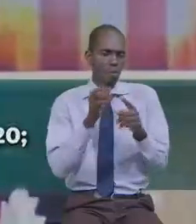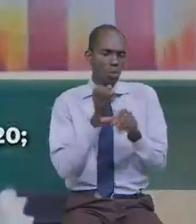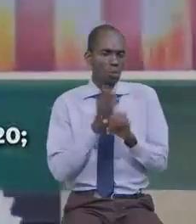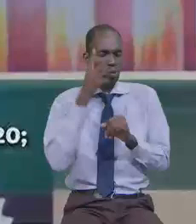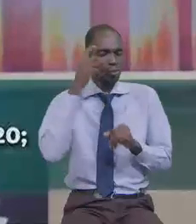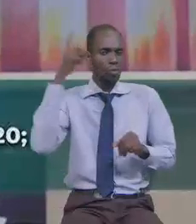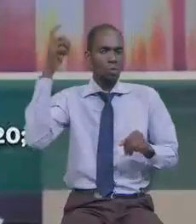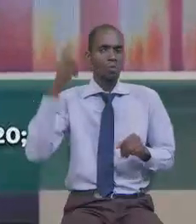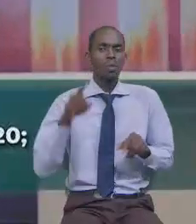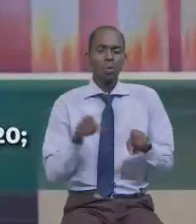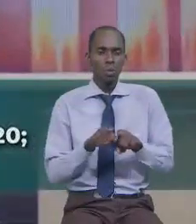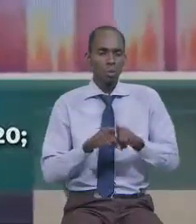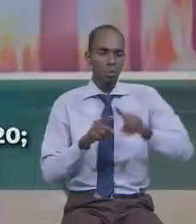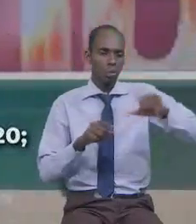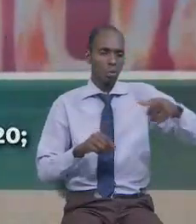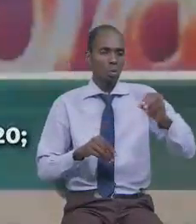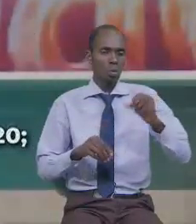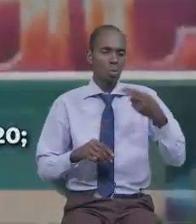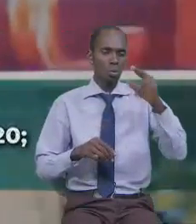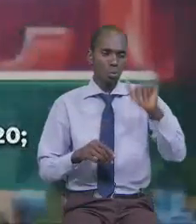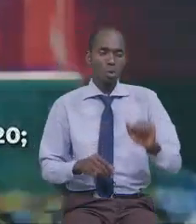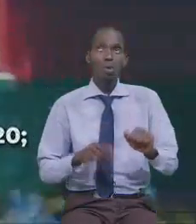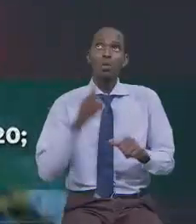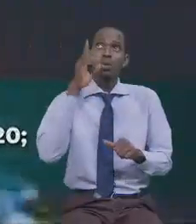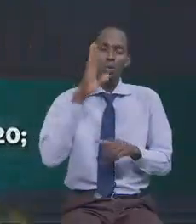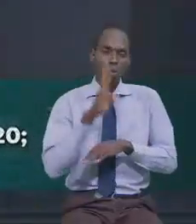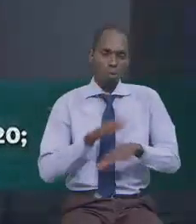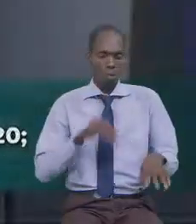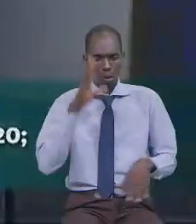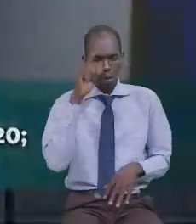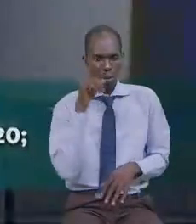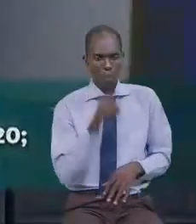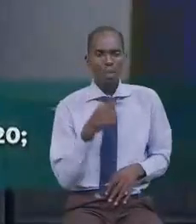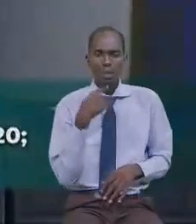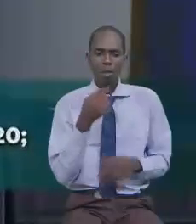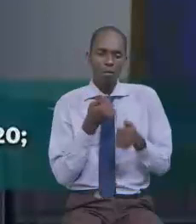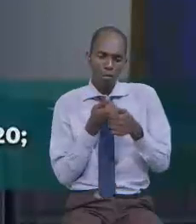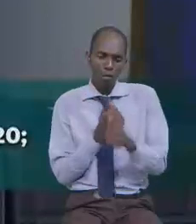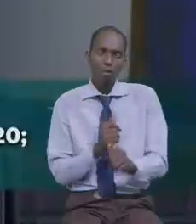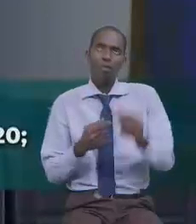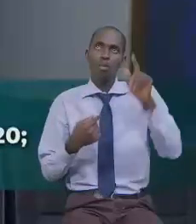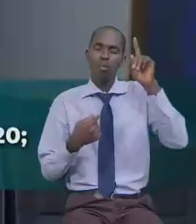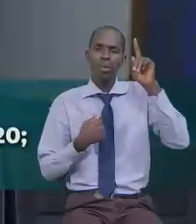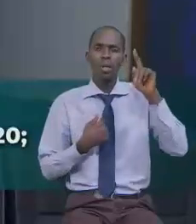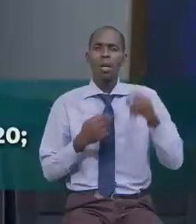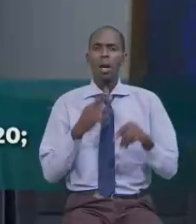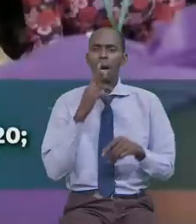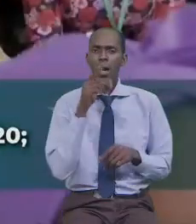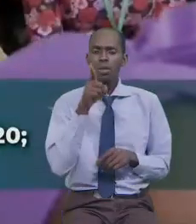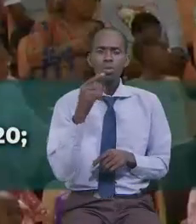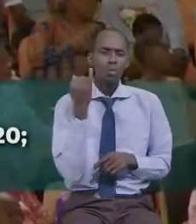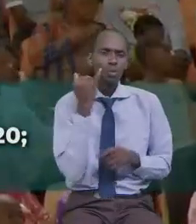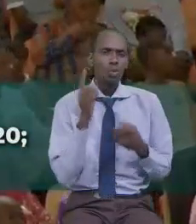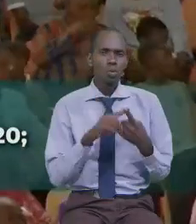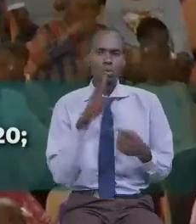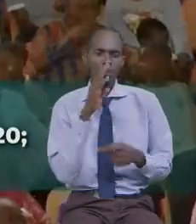to be another person. And follow me, and I will make you. Are you supposed to be a captain? Are you